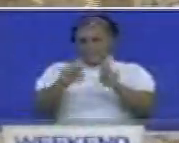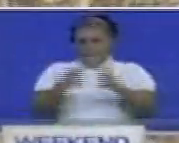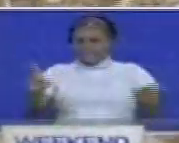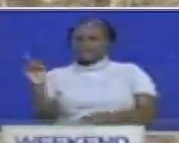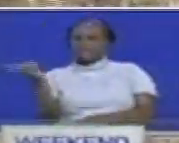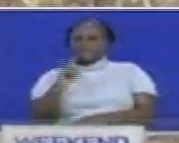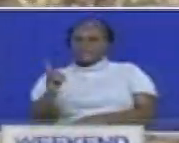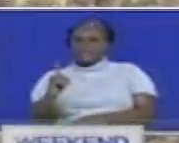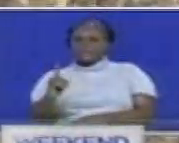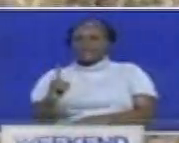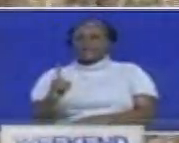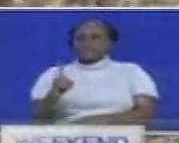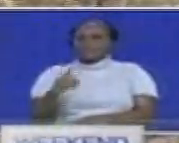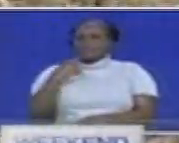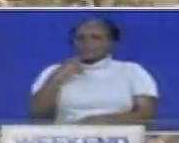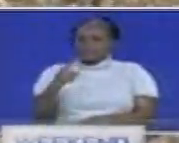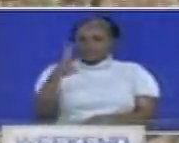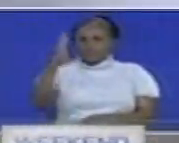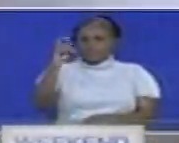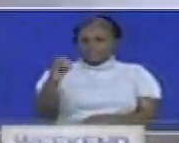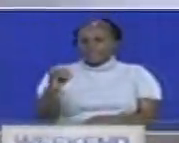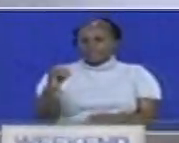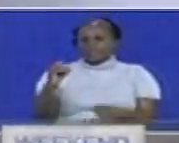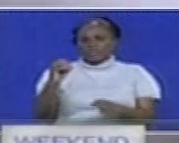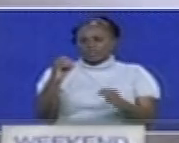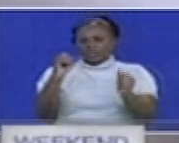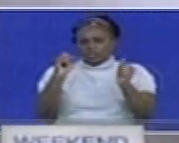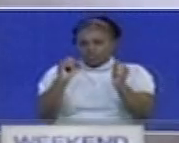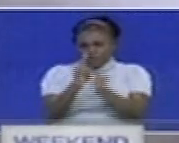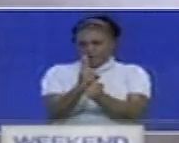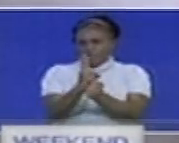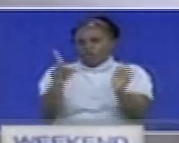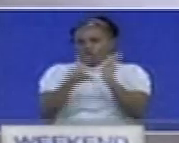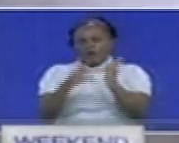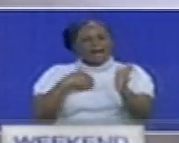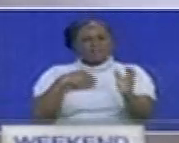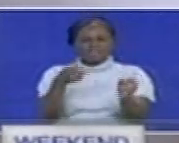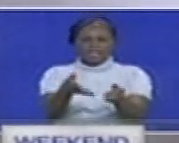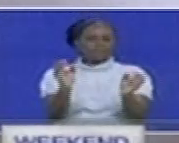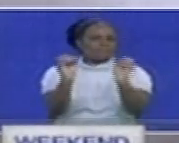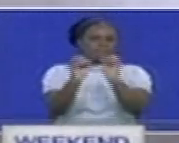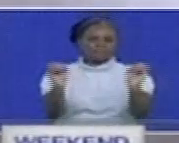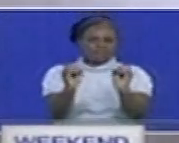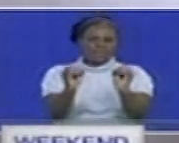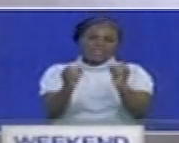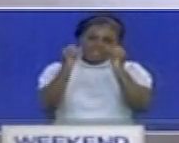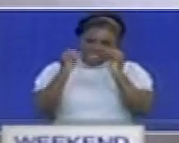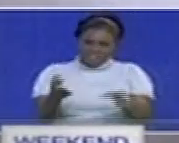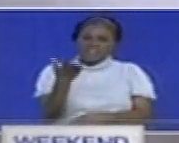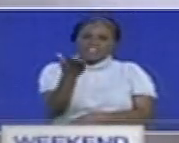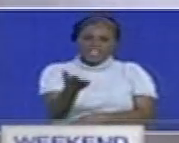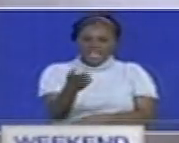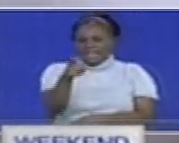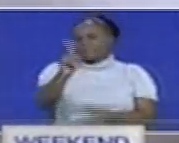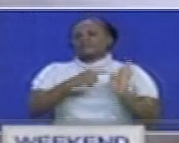Charity Ngilu referred to a 2012 law. There is no law of 2012 at all. And if there is any, she should